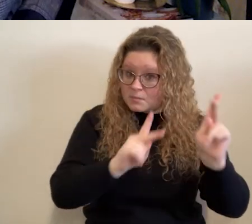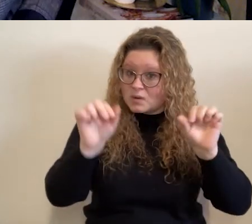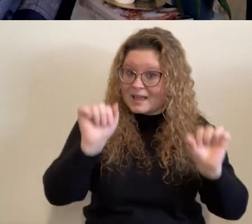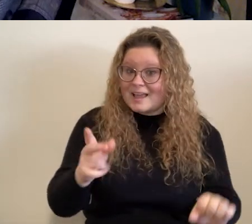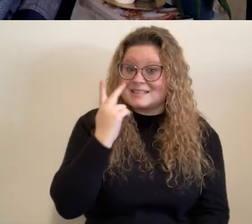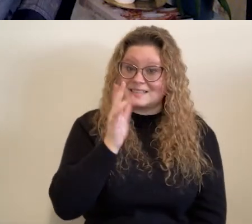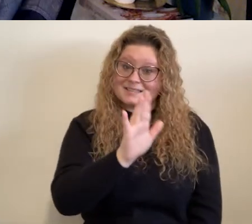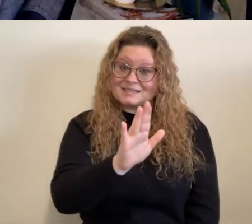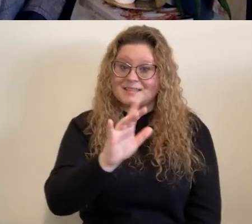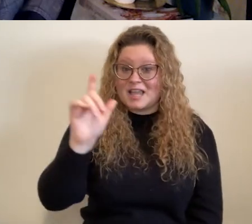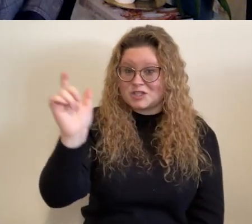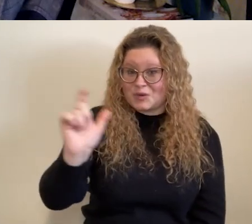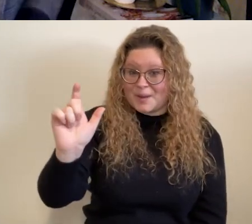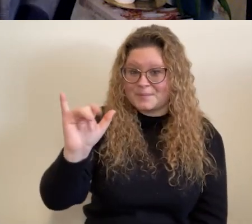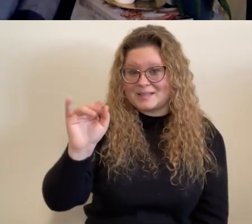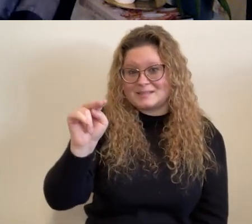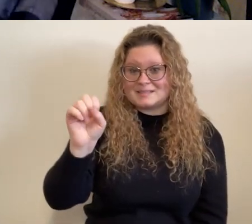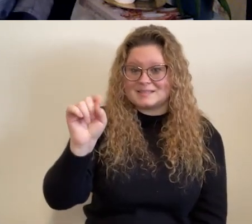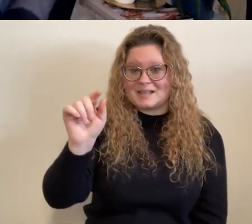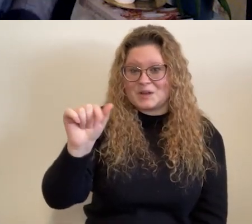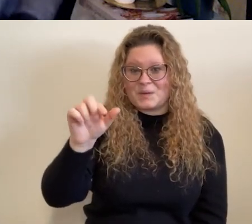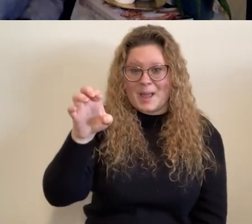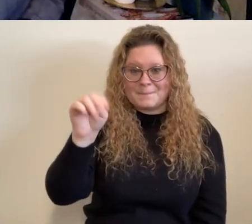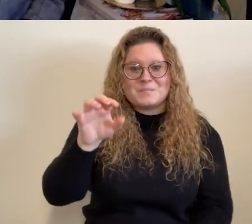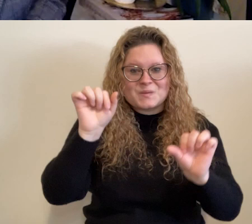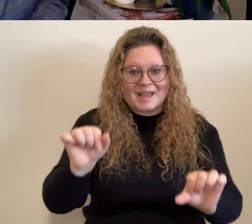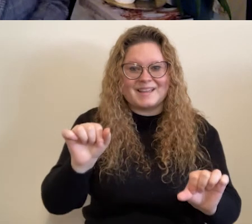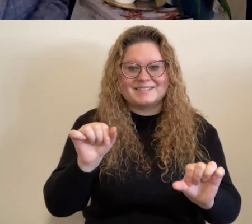Mariah's Instagram and follow her and